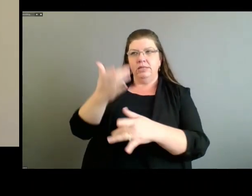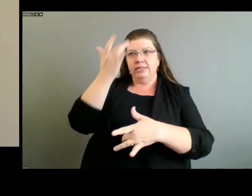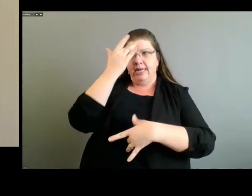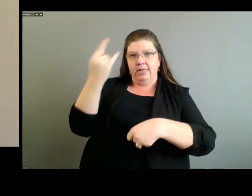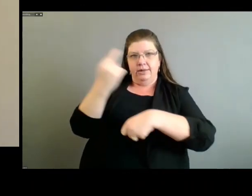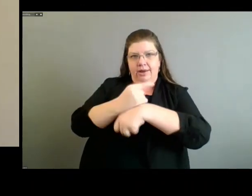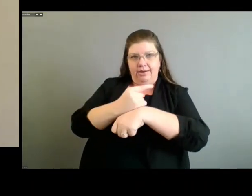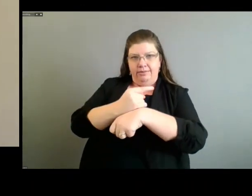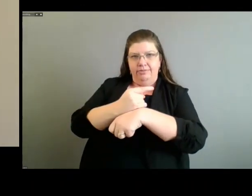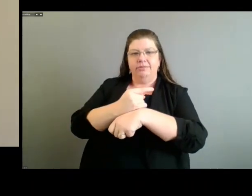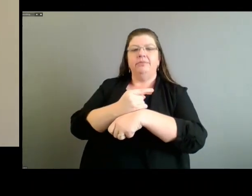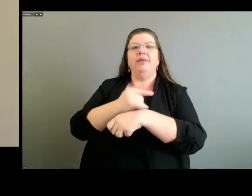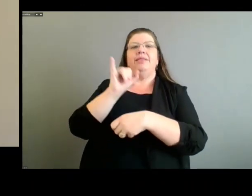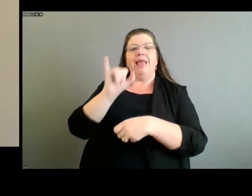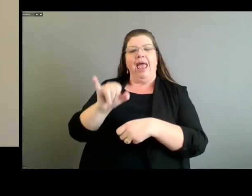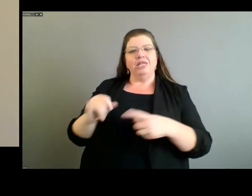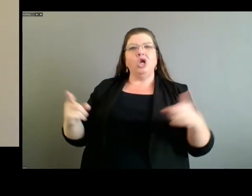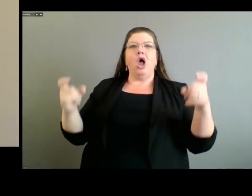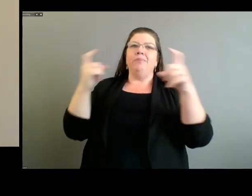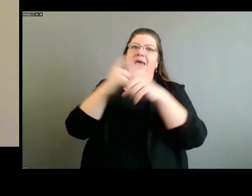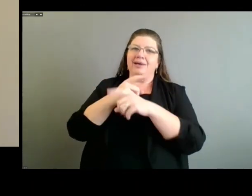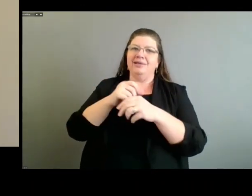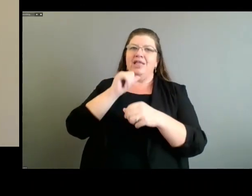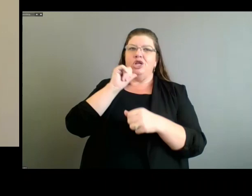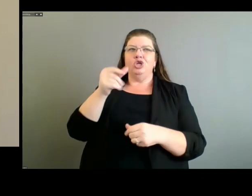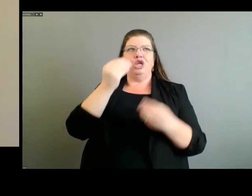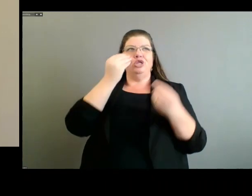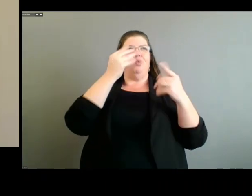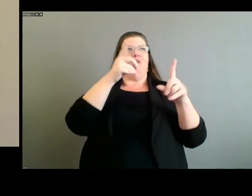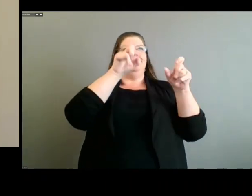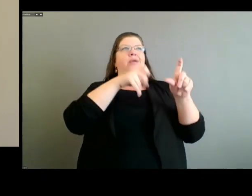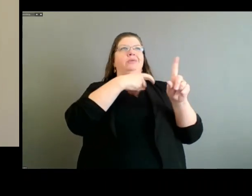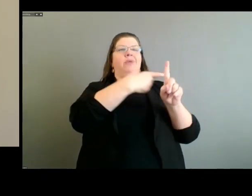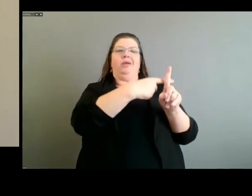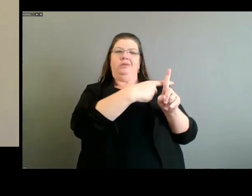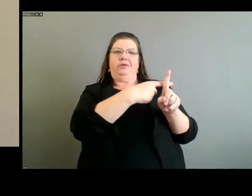more complex than just report a test result.